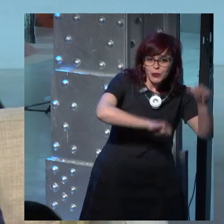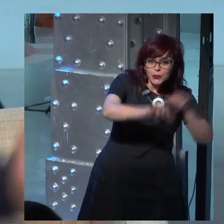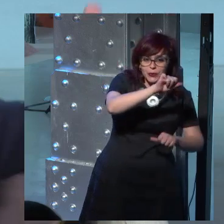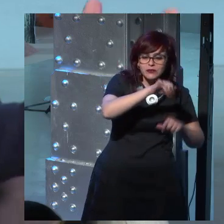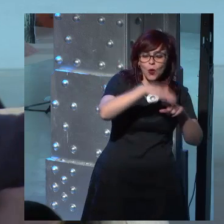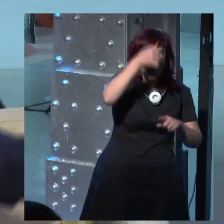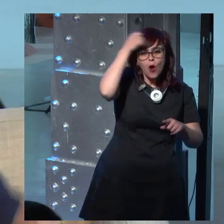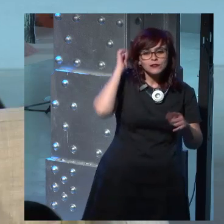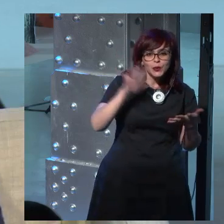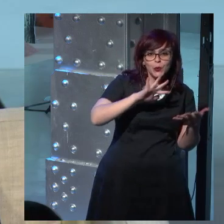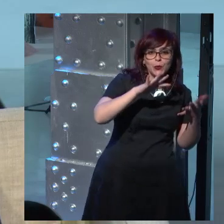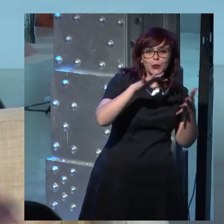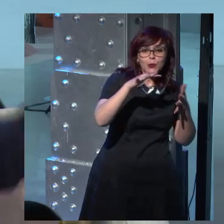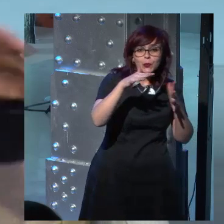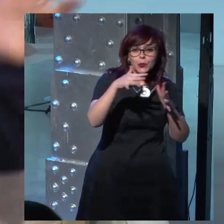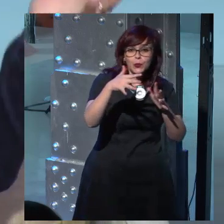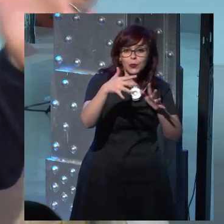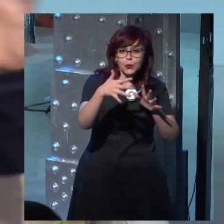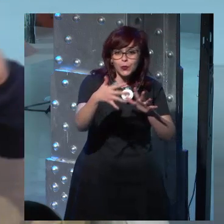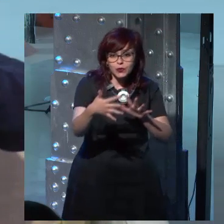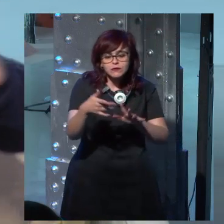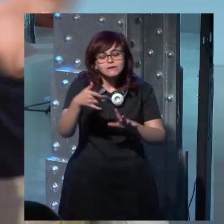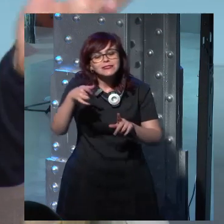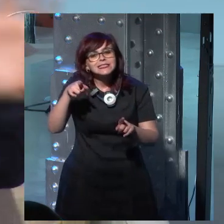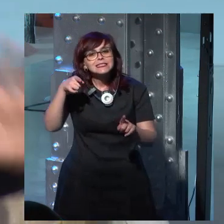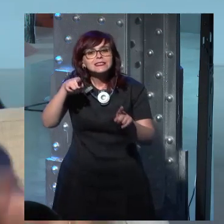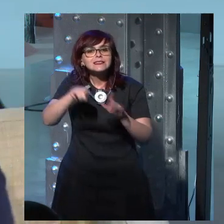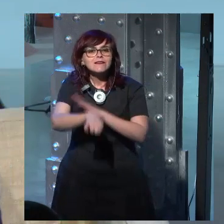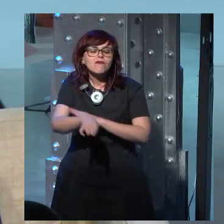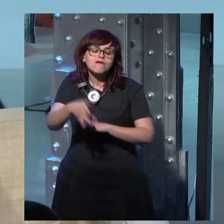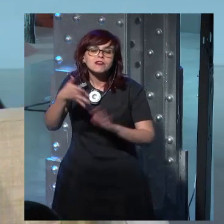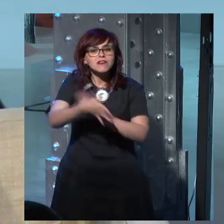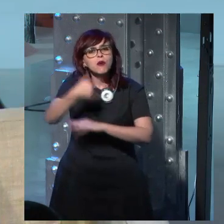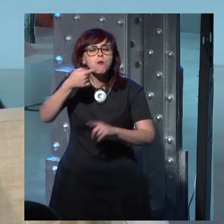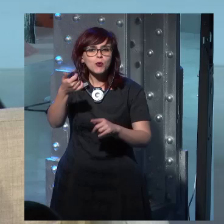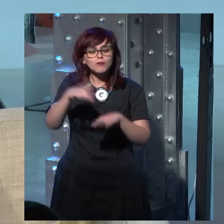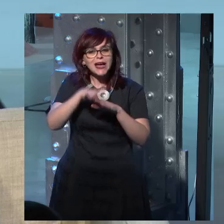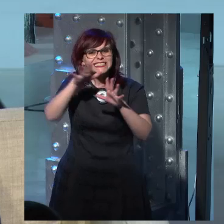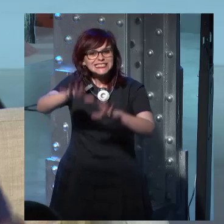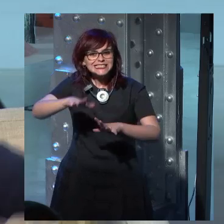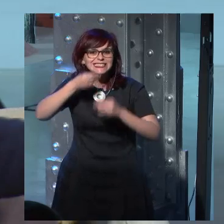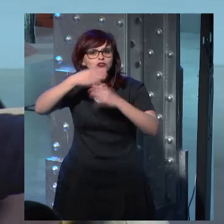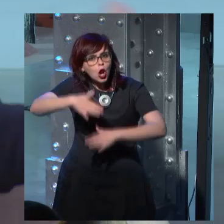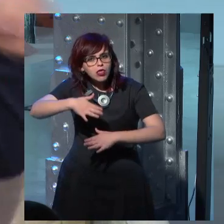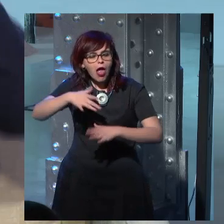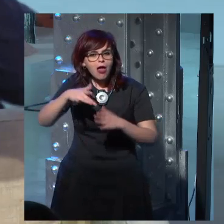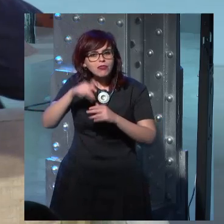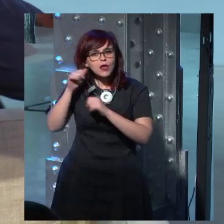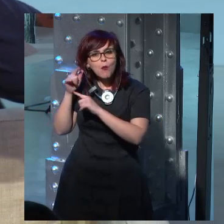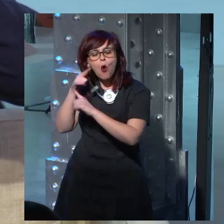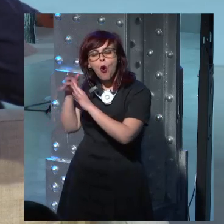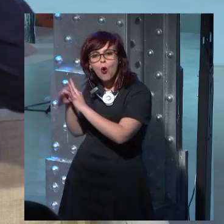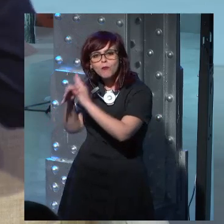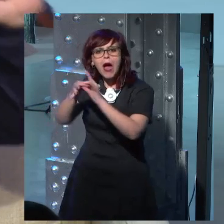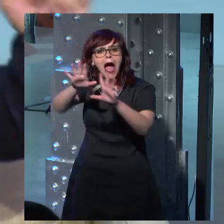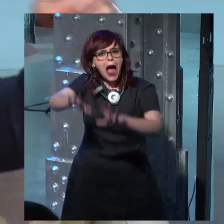society. I think that would be a neat kind of comparison with Breaking Bad, but it's not up to me to decide.